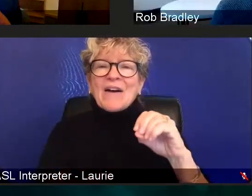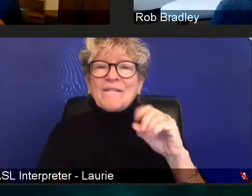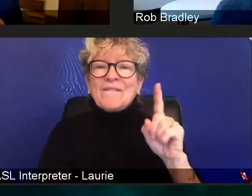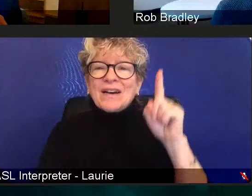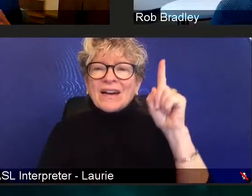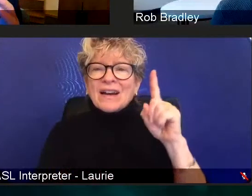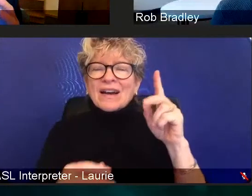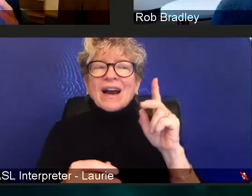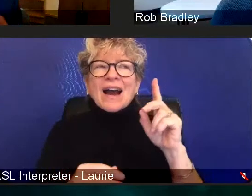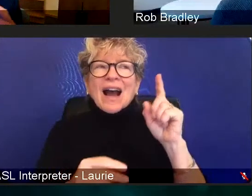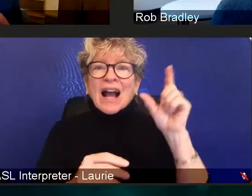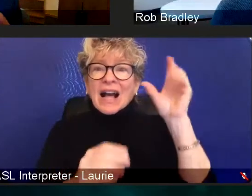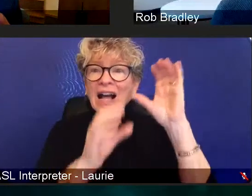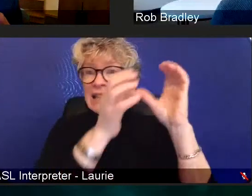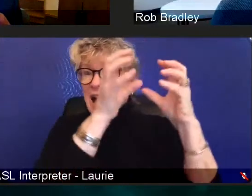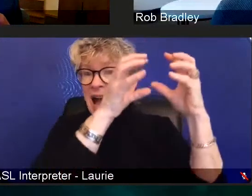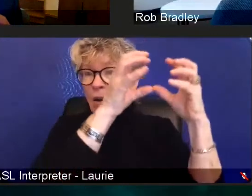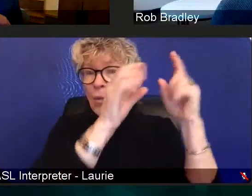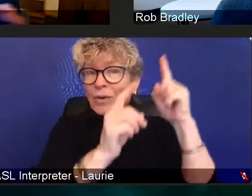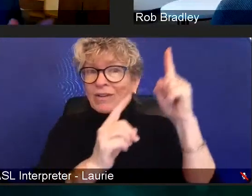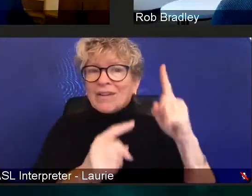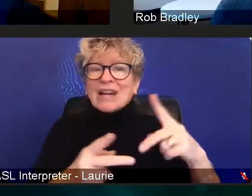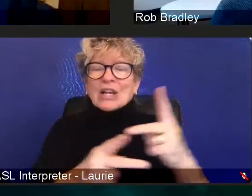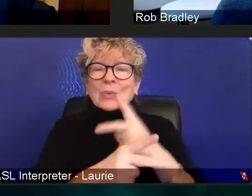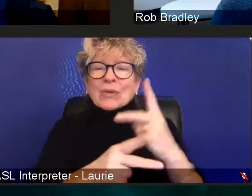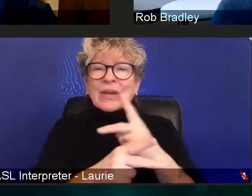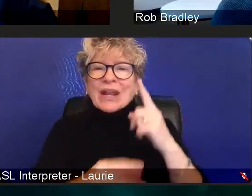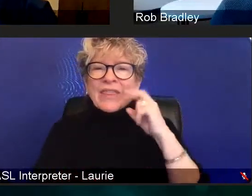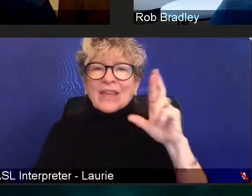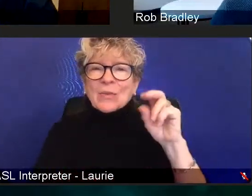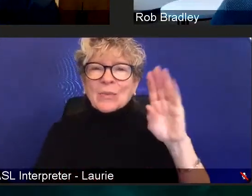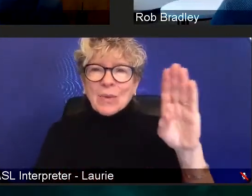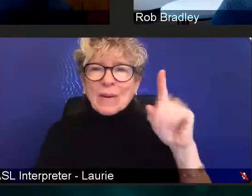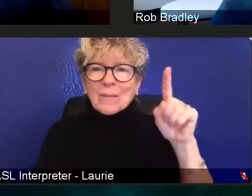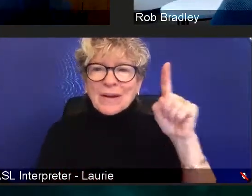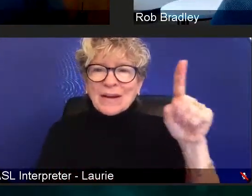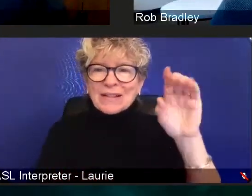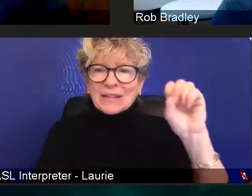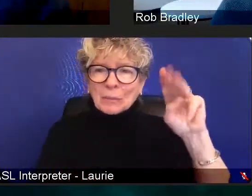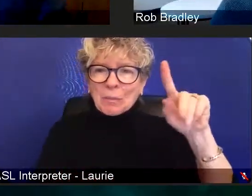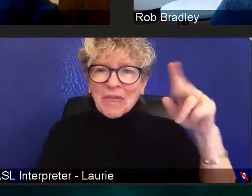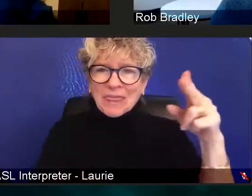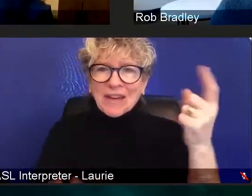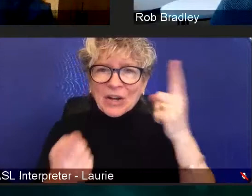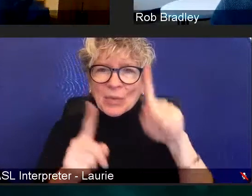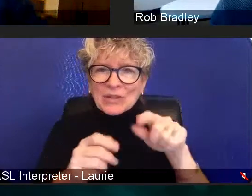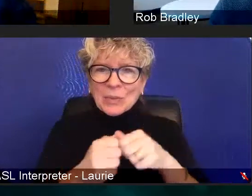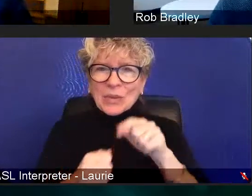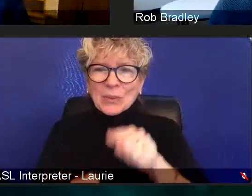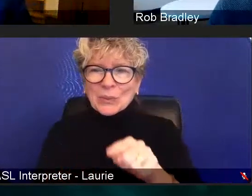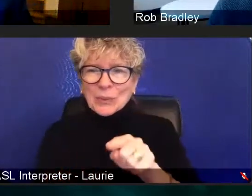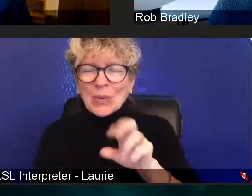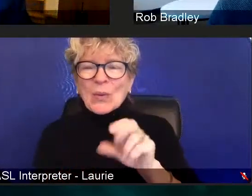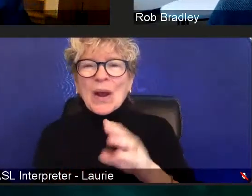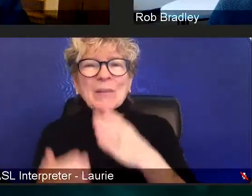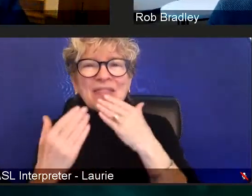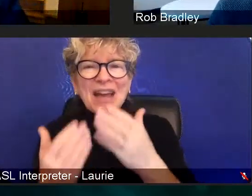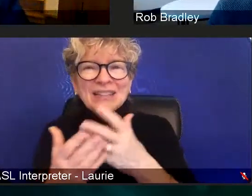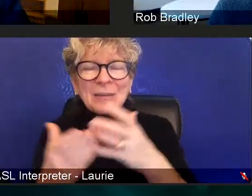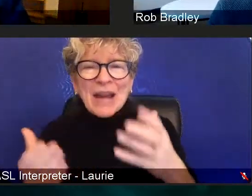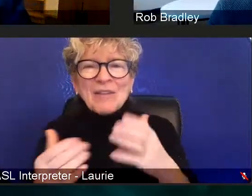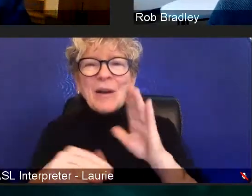think Rob agrees with you as well. So Rob, thank you very much. And we'll be with you in just a second. I want to bring in